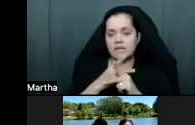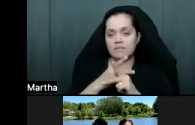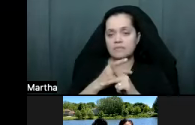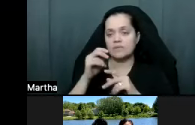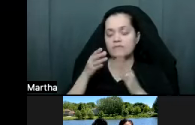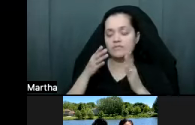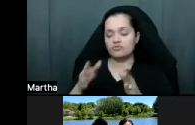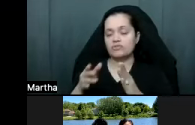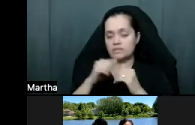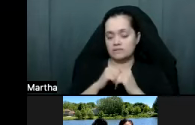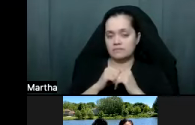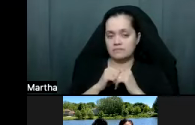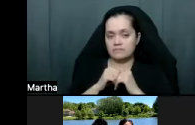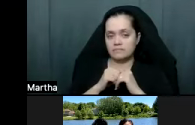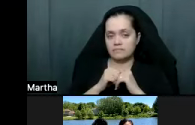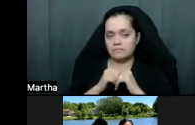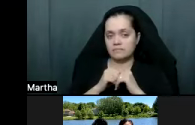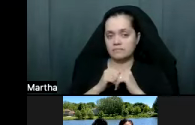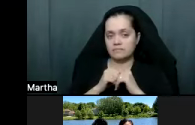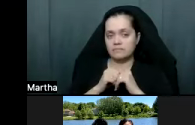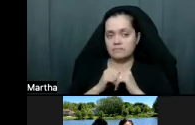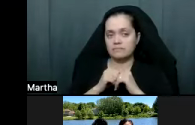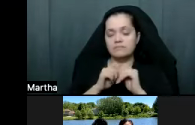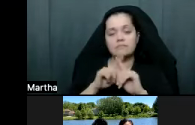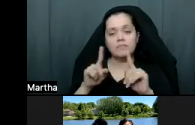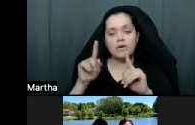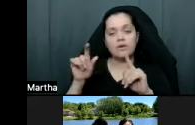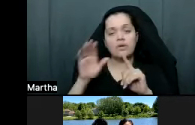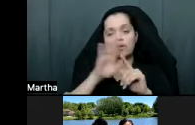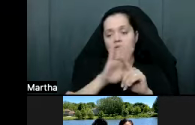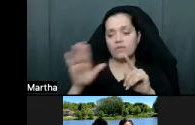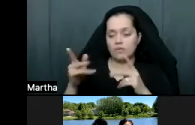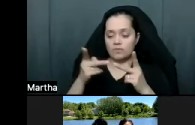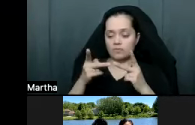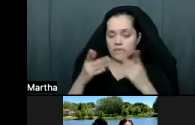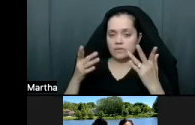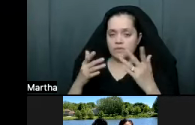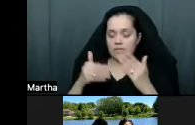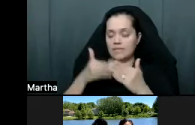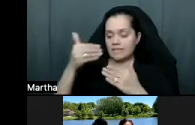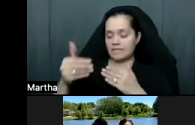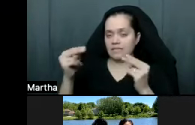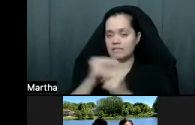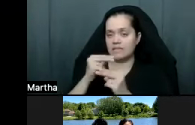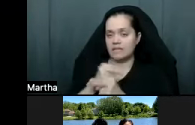and streets. But what of those places next to interstate